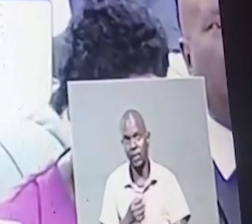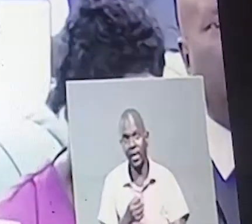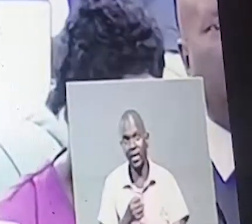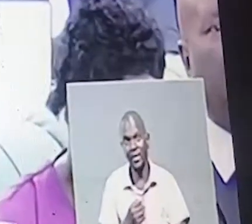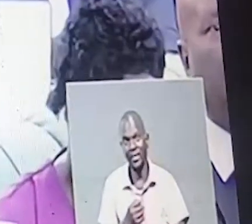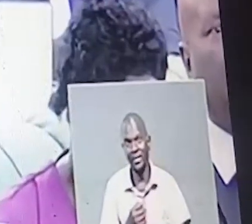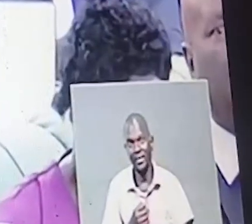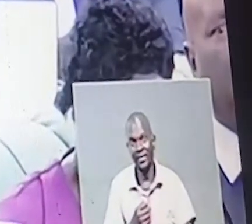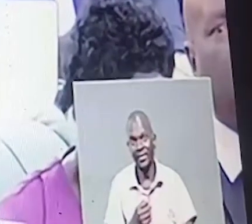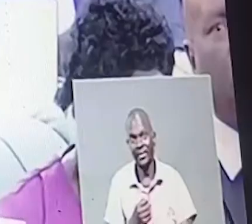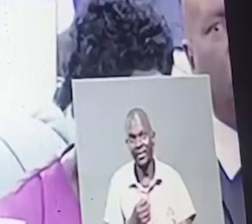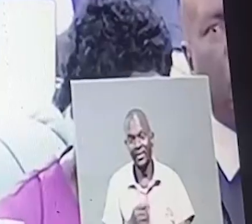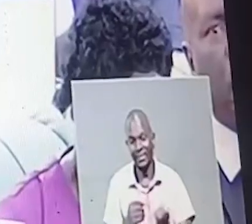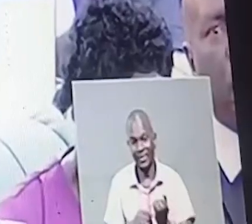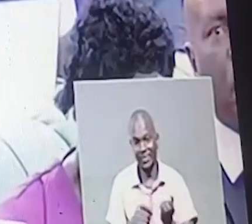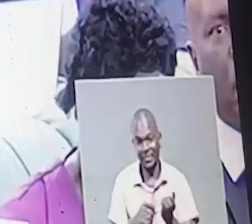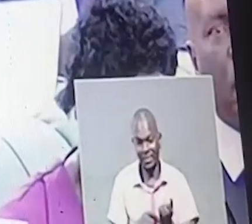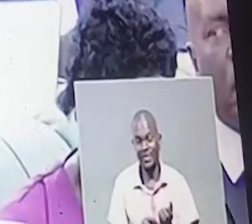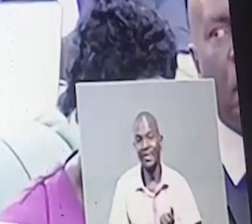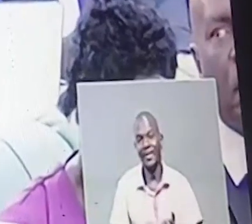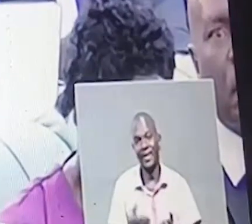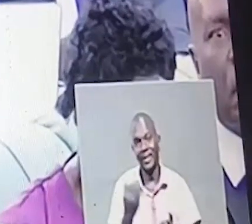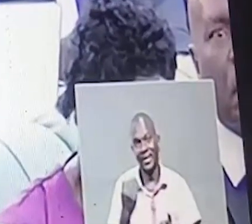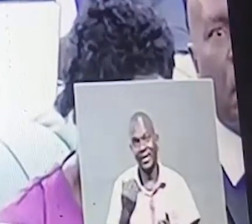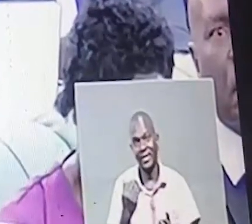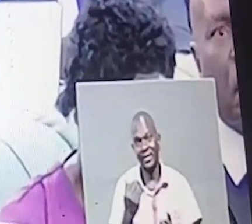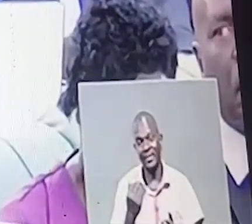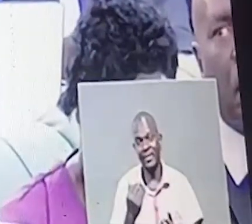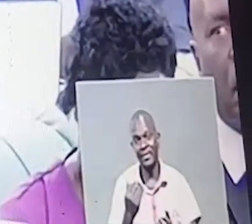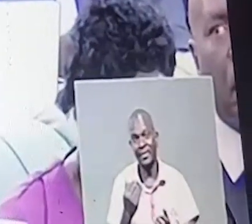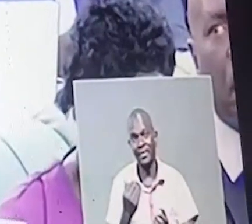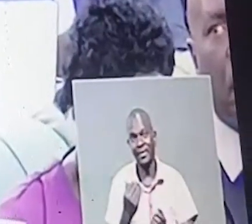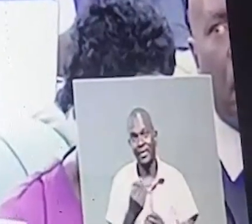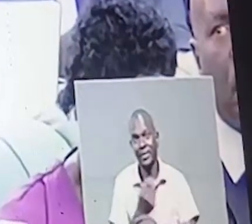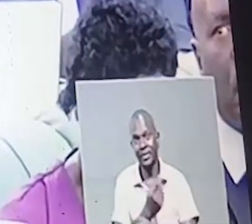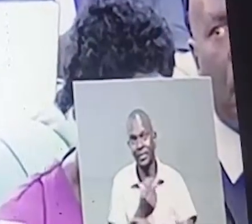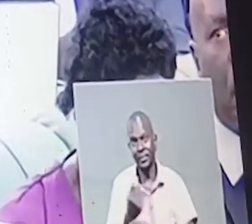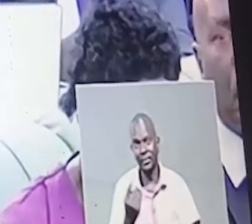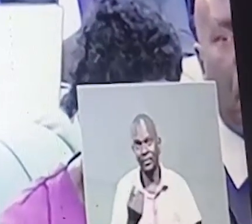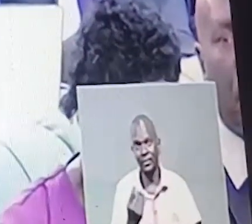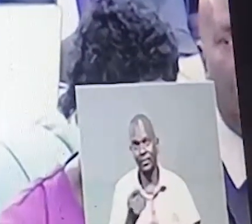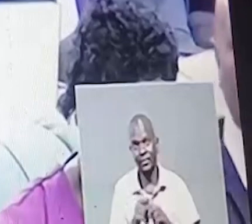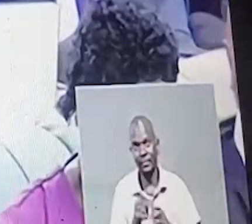week, on Tuesday, you know, my mind is about my emotion of last year.